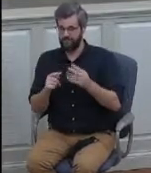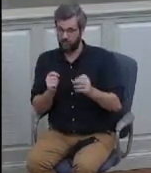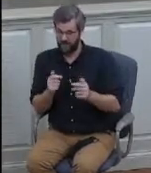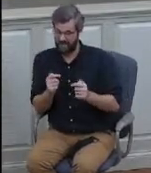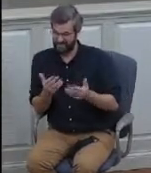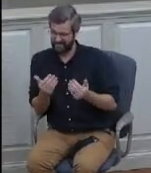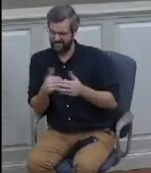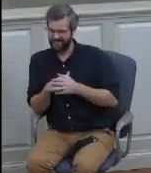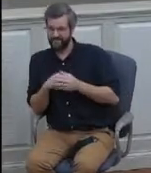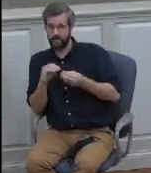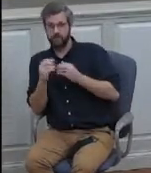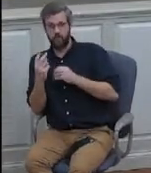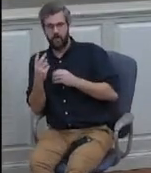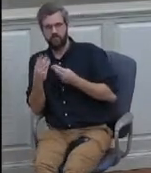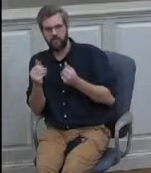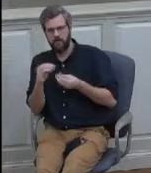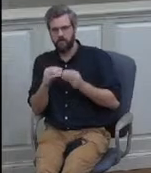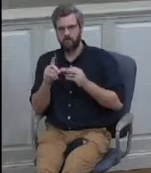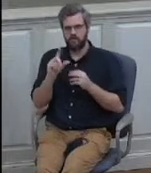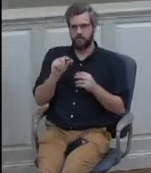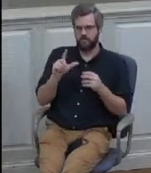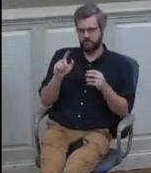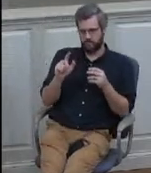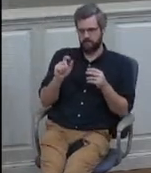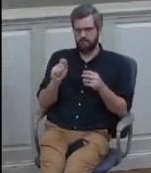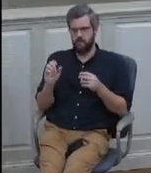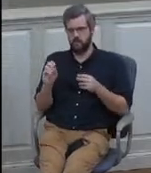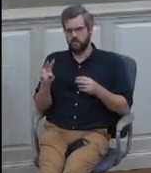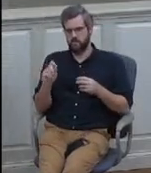Item 12 is resolution number